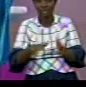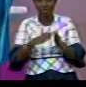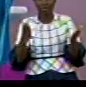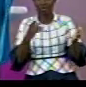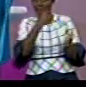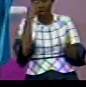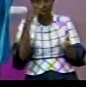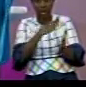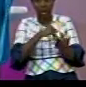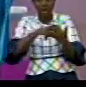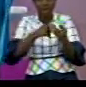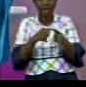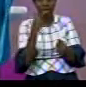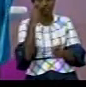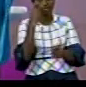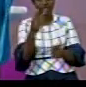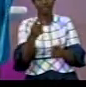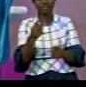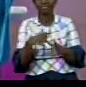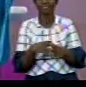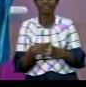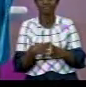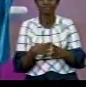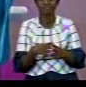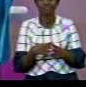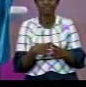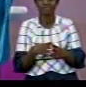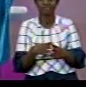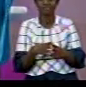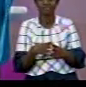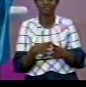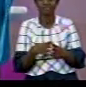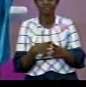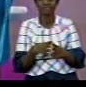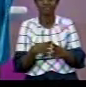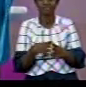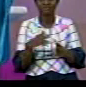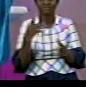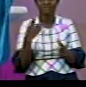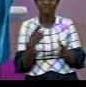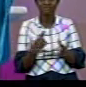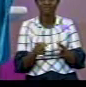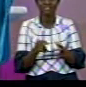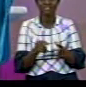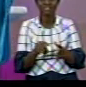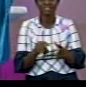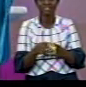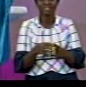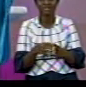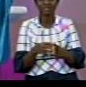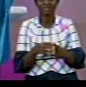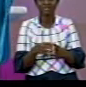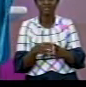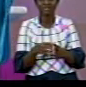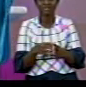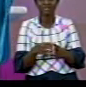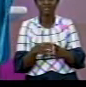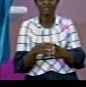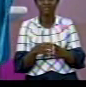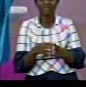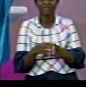saw he saw uh what is he calling out that the the flying machine there he saw the